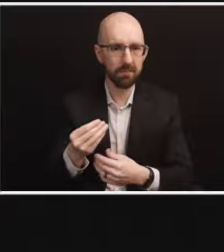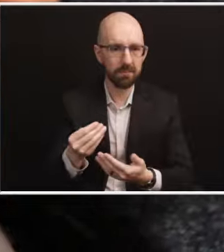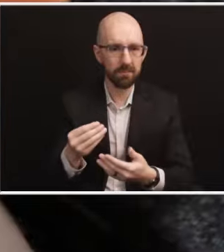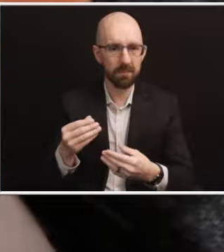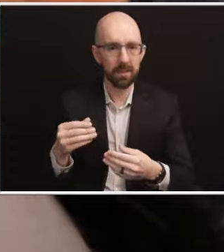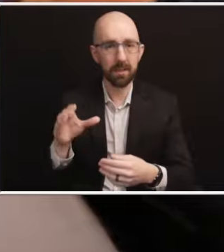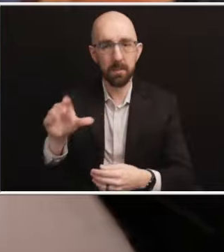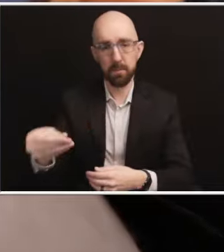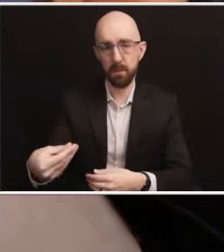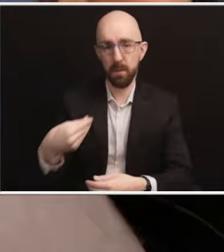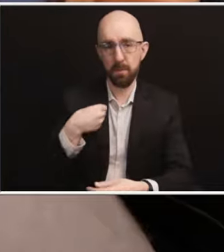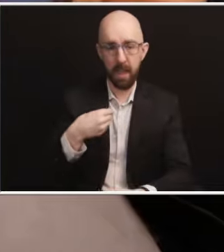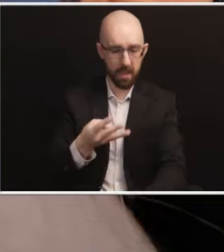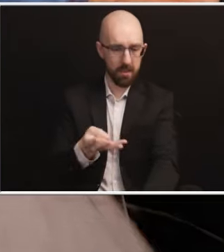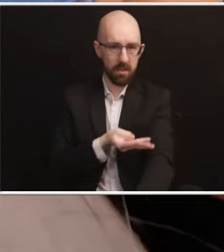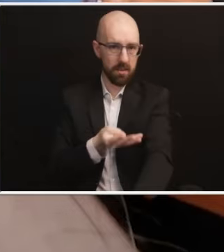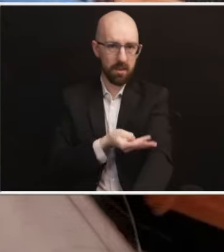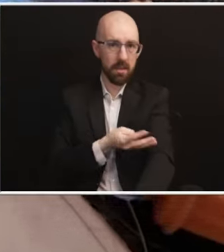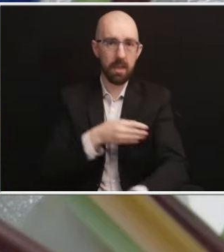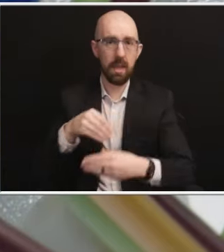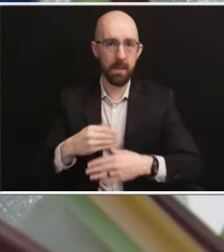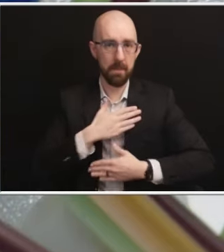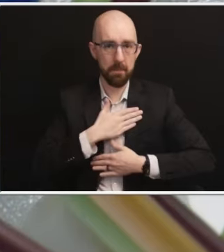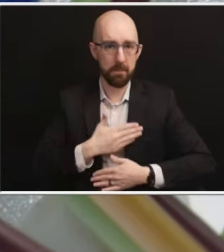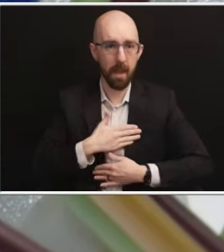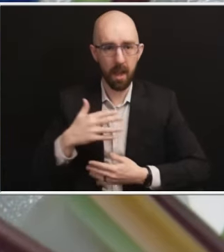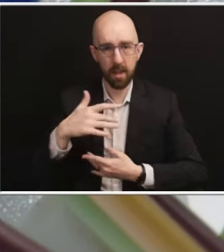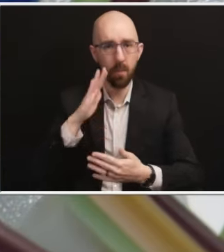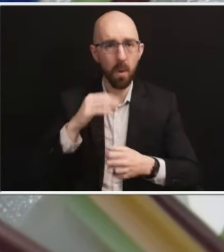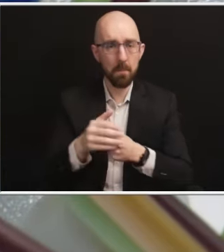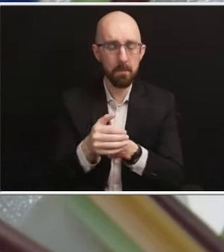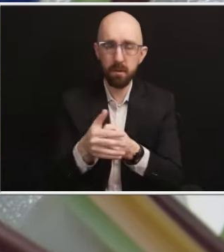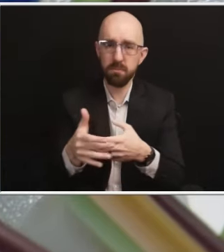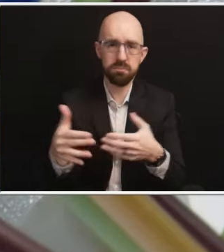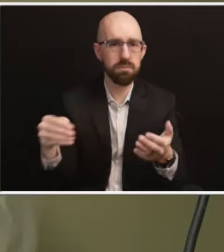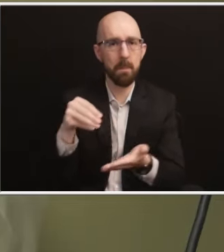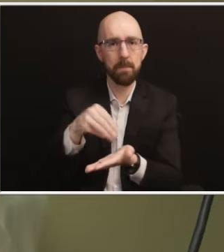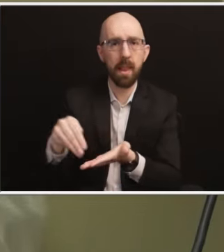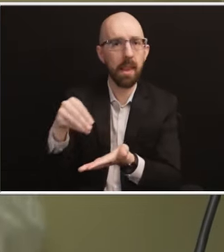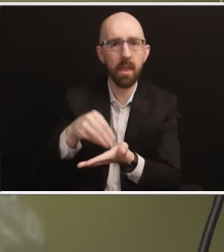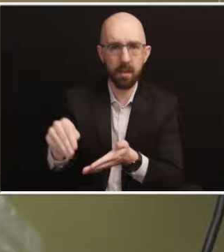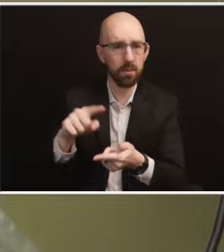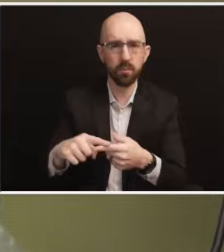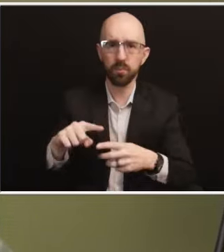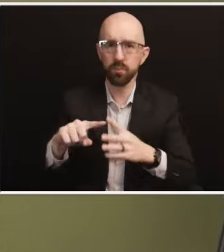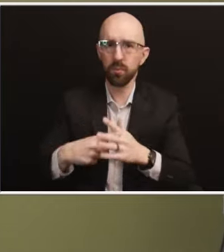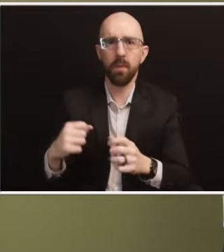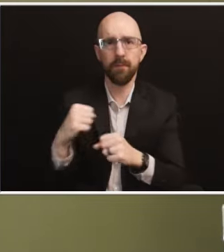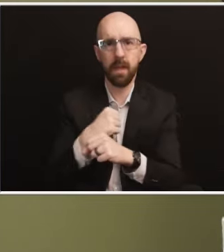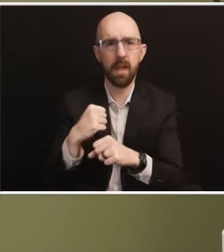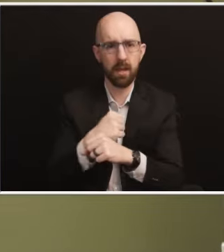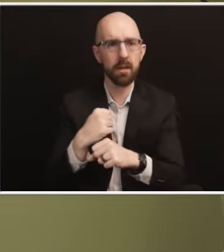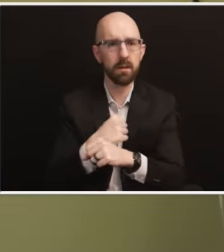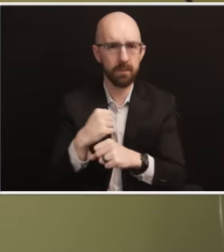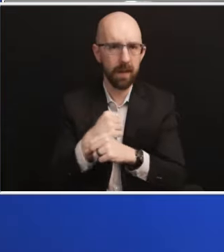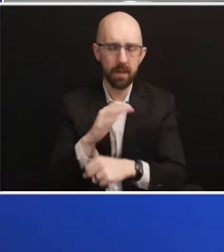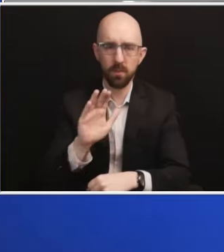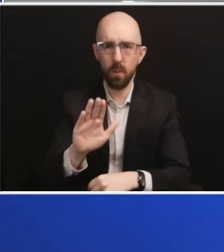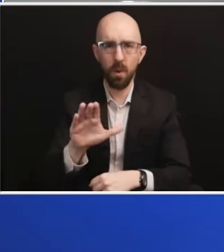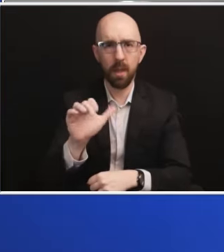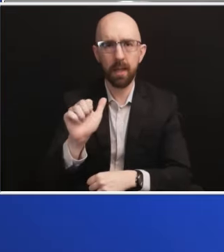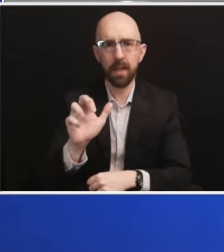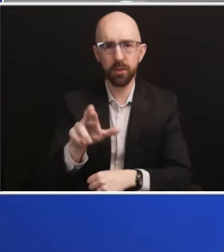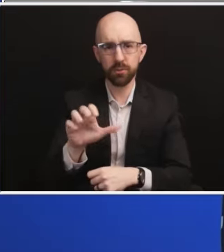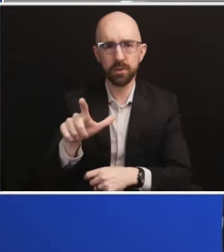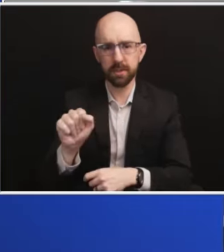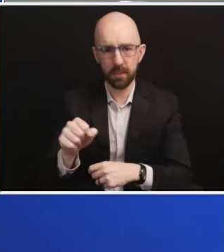you, and then it goes into your system, and it multiplies by the millions to begin fighting your cancer cells. I